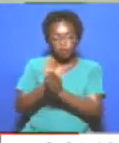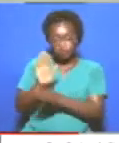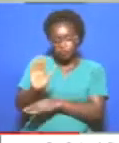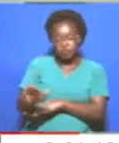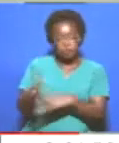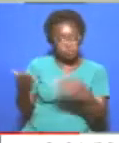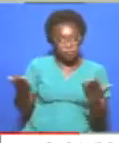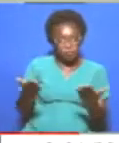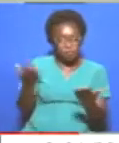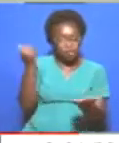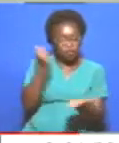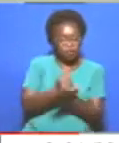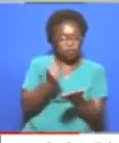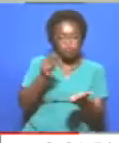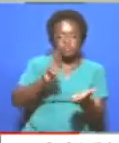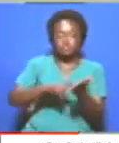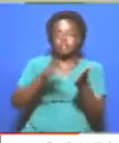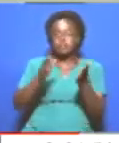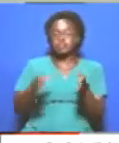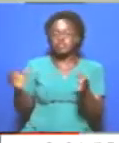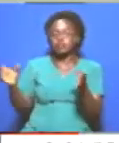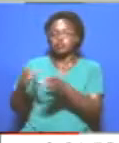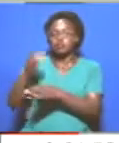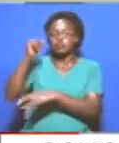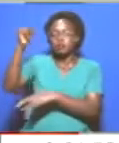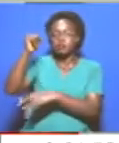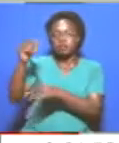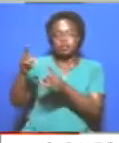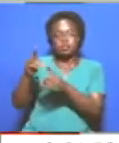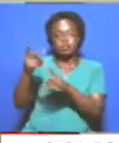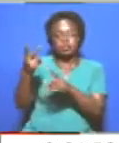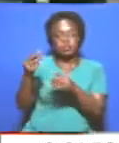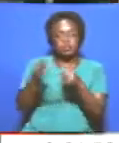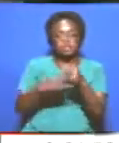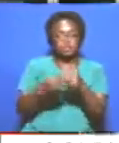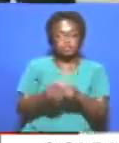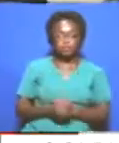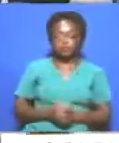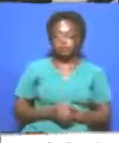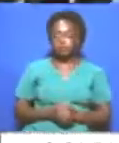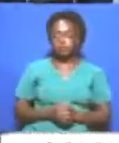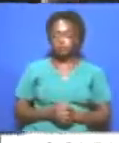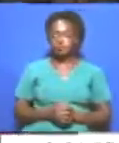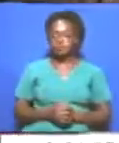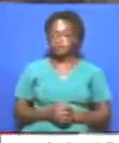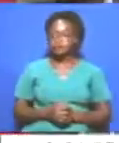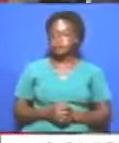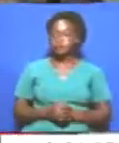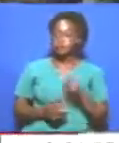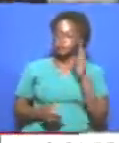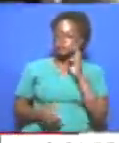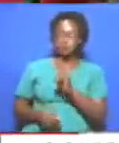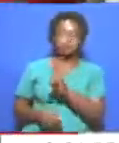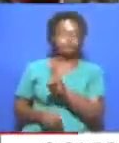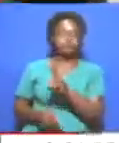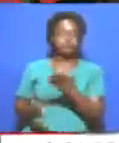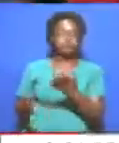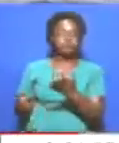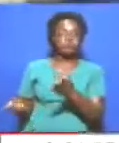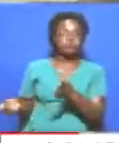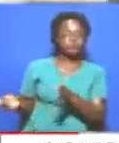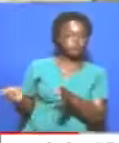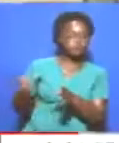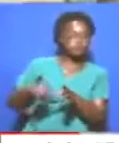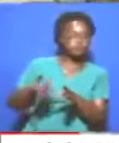the Registrar of Political Parties on February 28th. The One Kenya Alliance has now roped in Narc-Kenya after